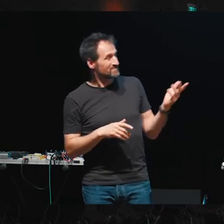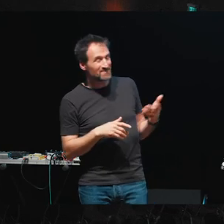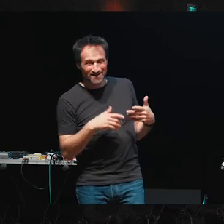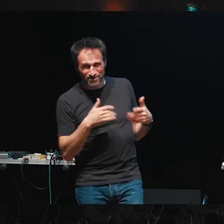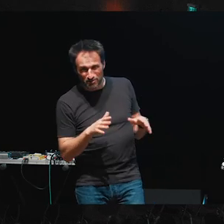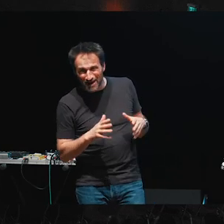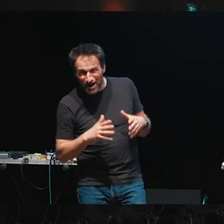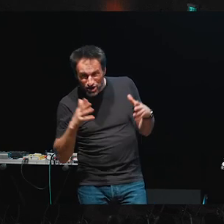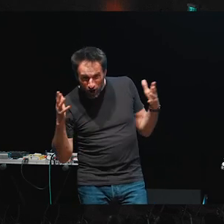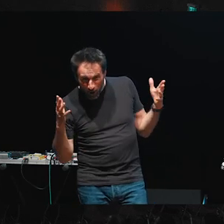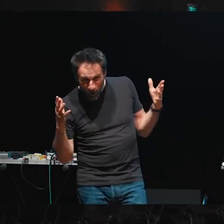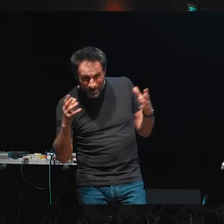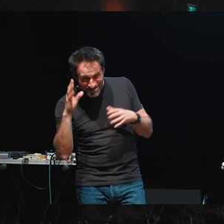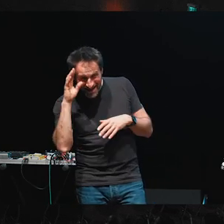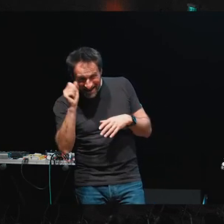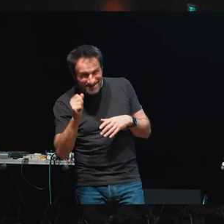Or small.